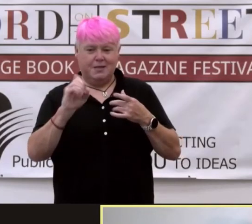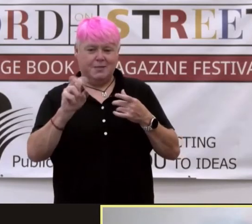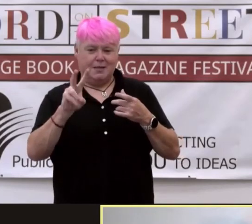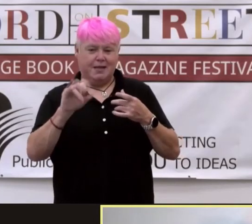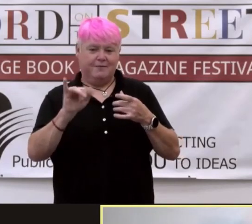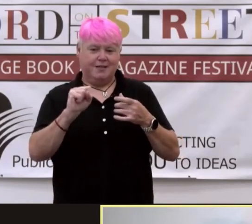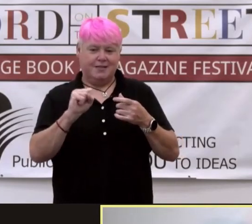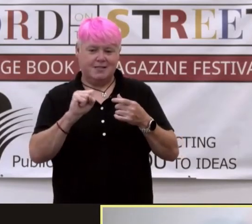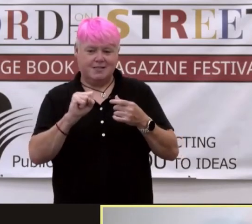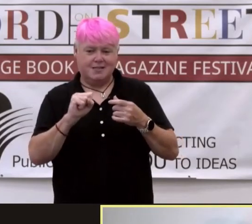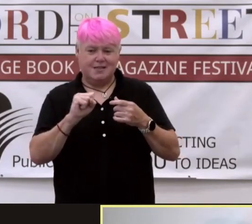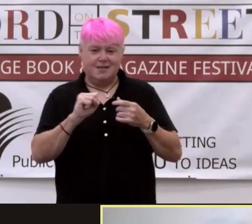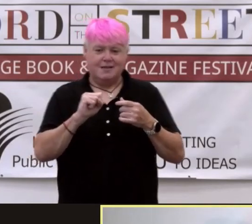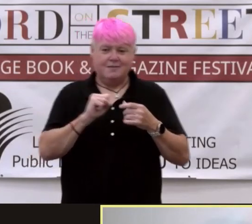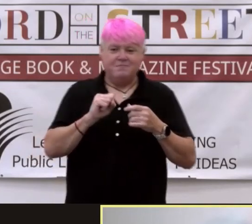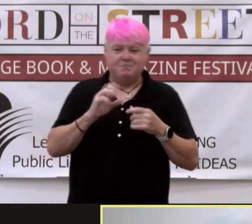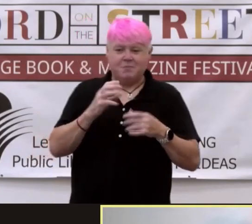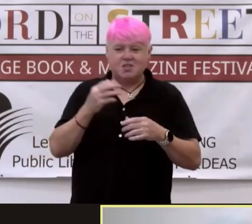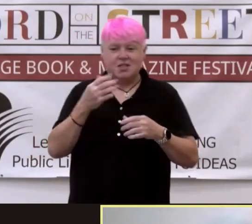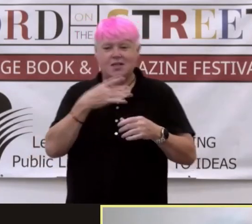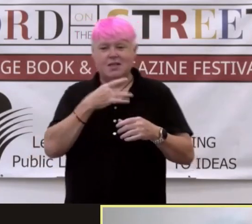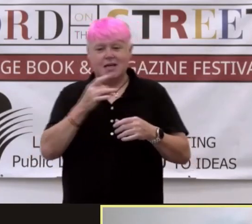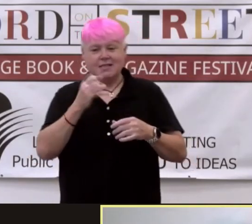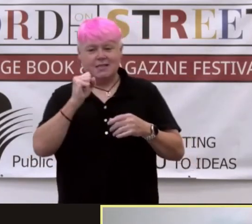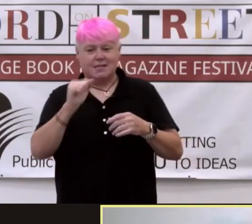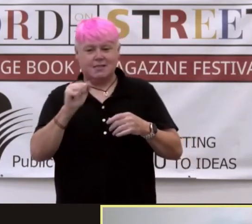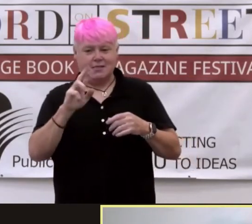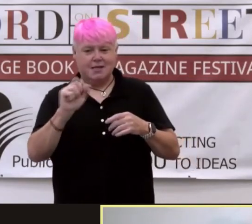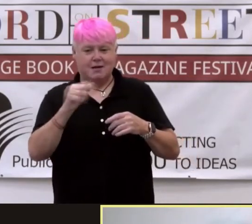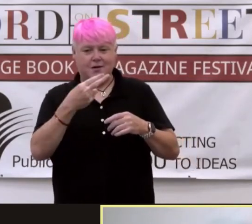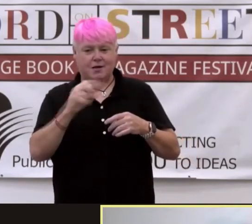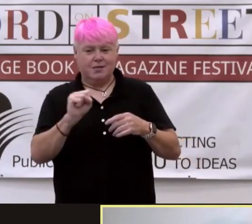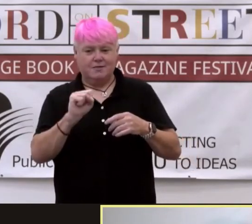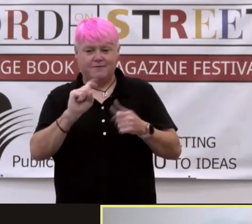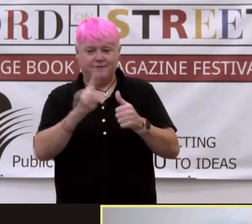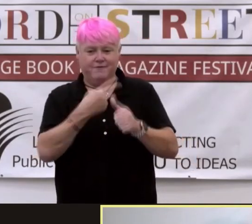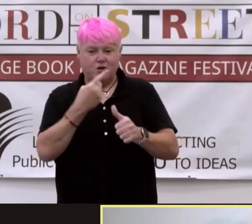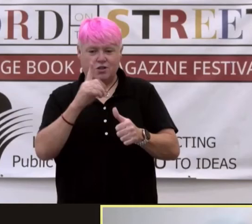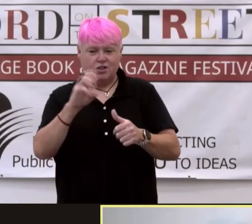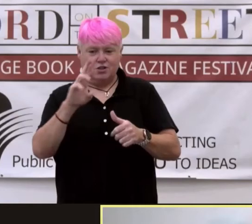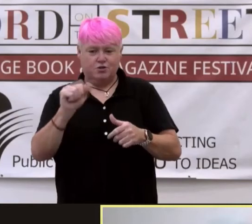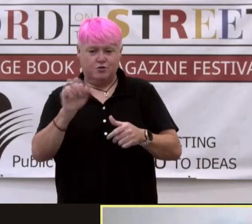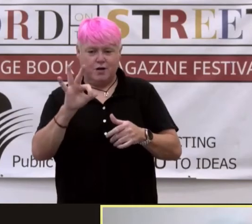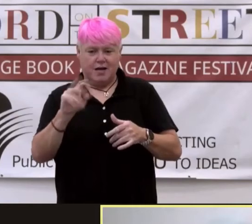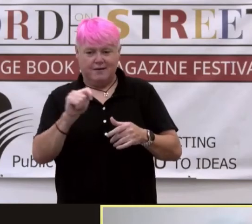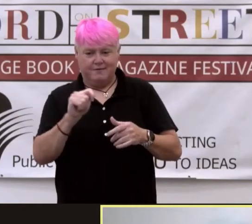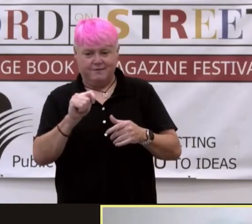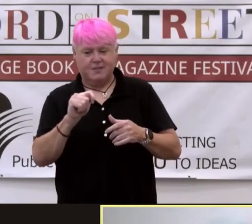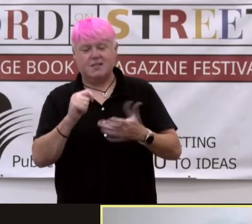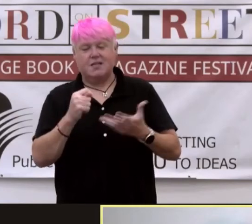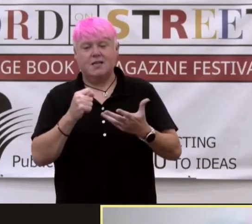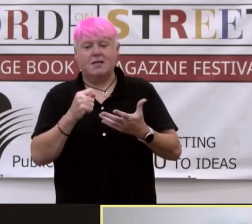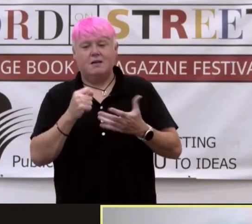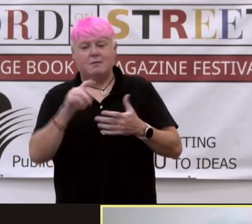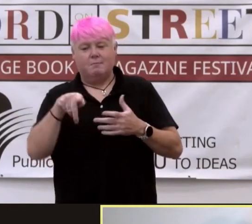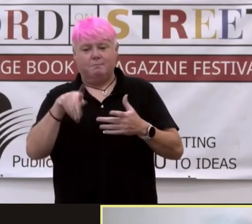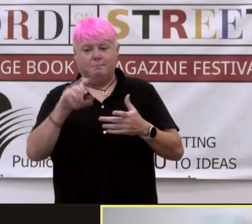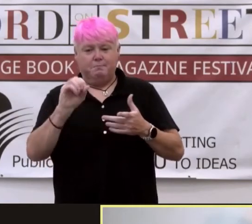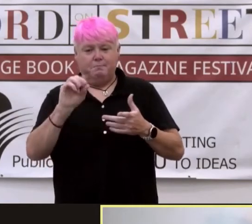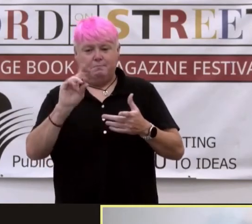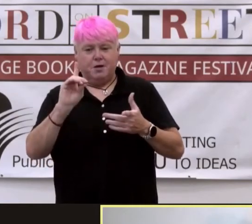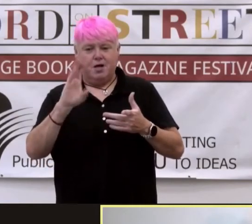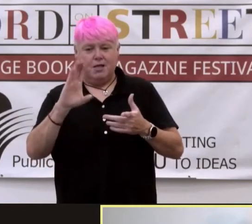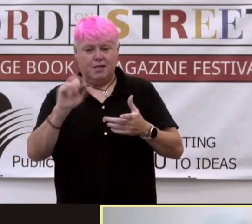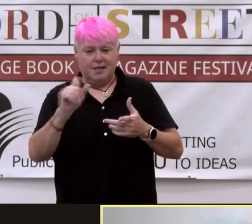Sarah's First Draft podcast. I love hearing the industry stuff, and she interviews a lot of my colleagues, and I love hearing what they're saying, what they're up to, so that's fun.